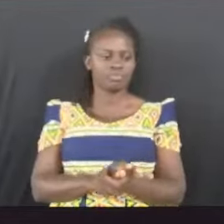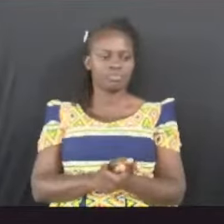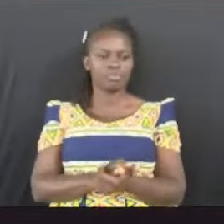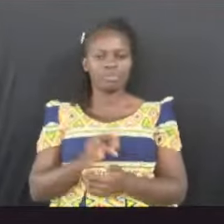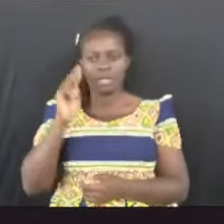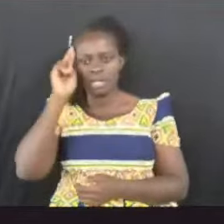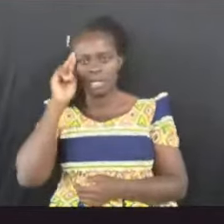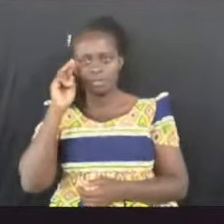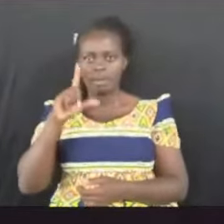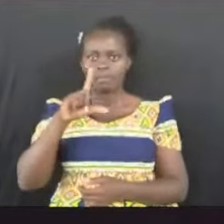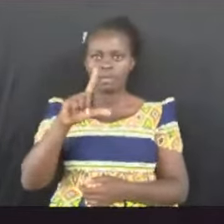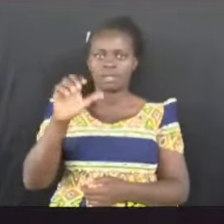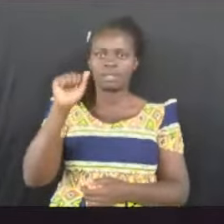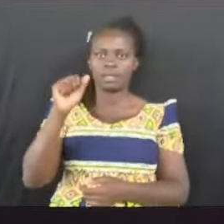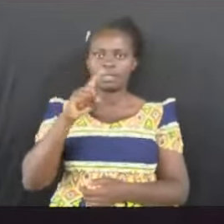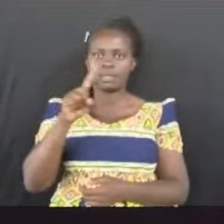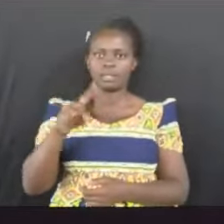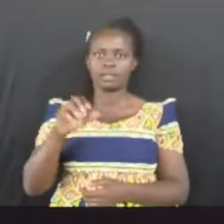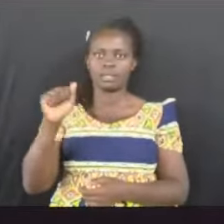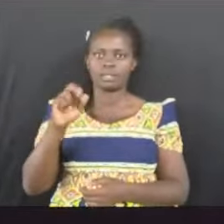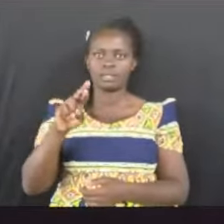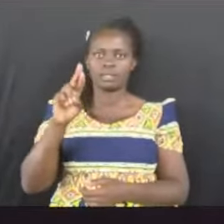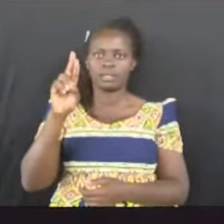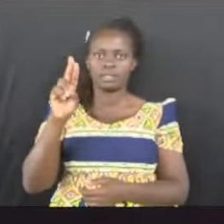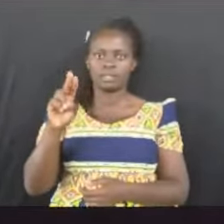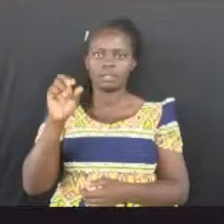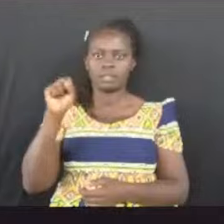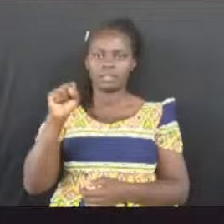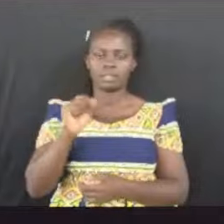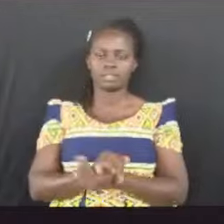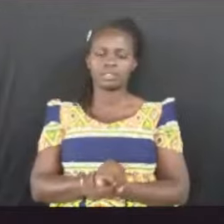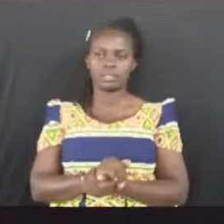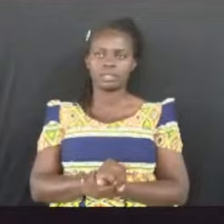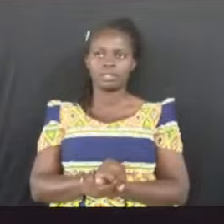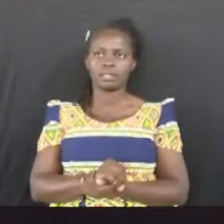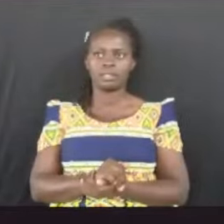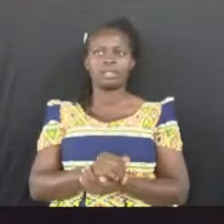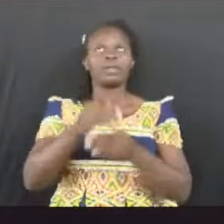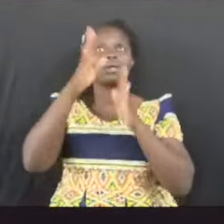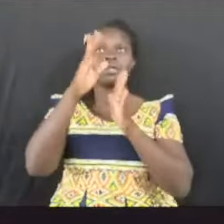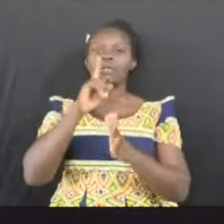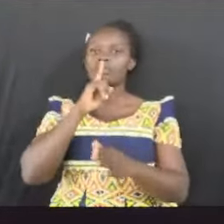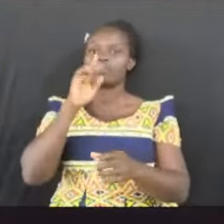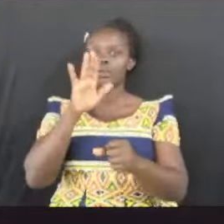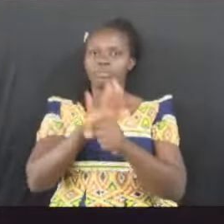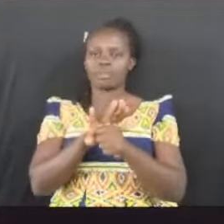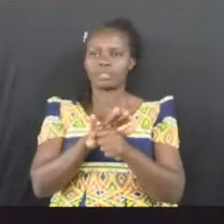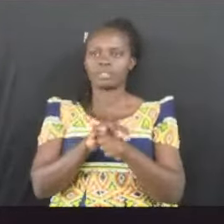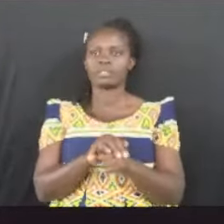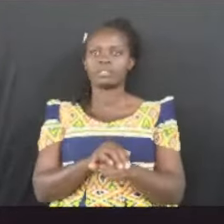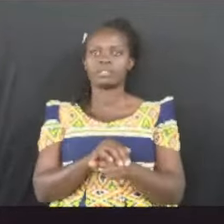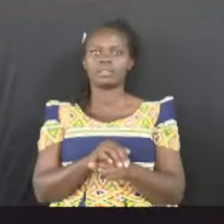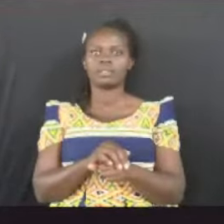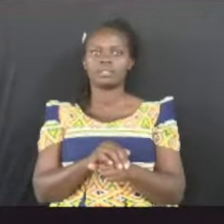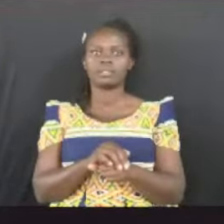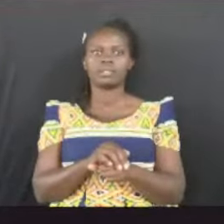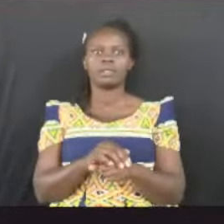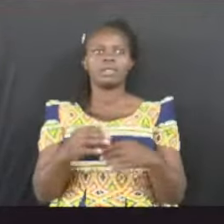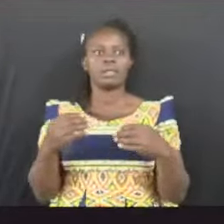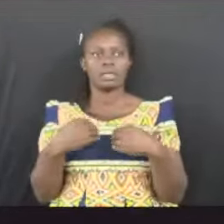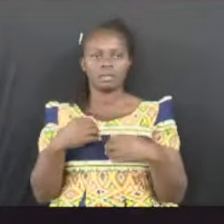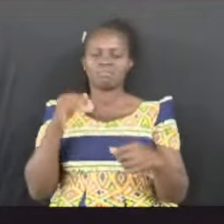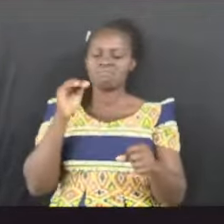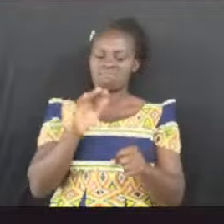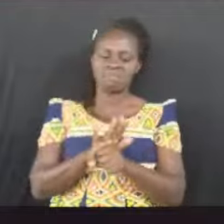And he promised that when he comes back, there are many, many